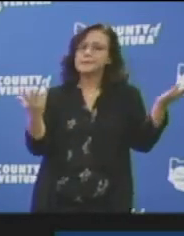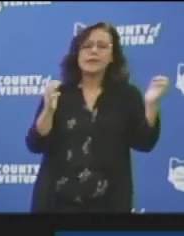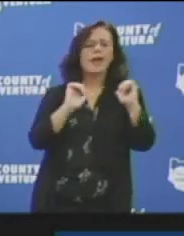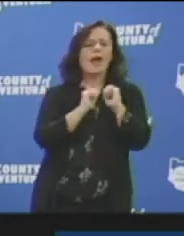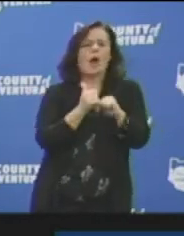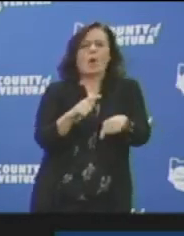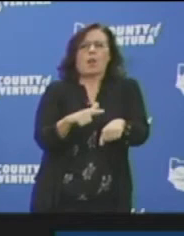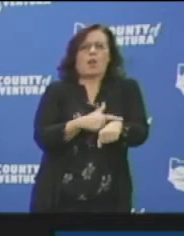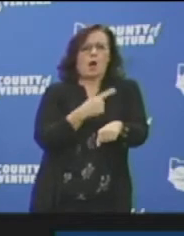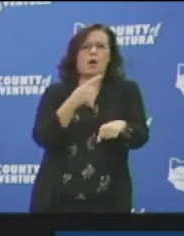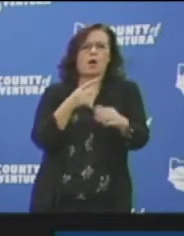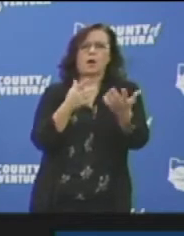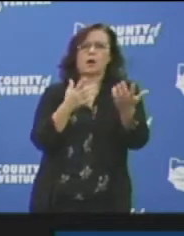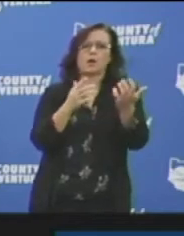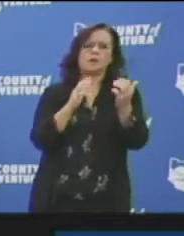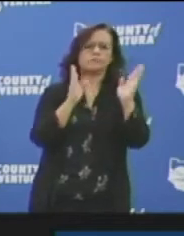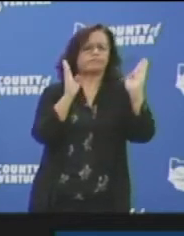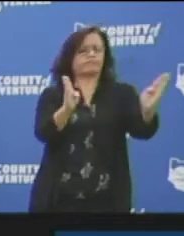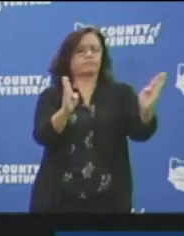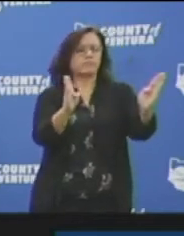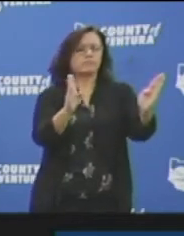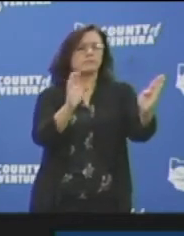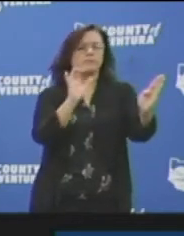A couple months ago,